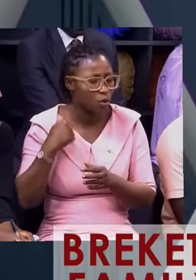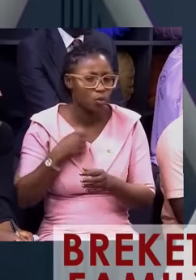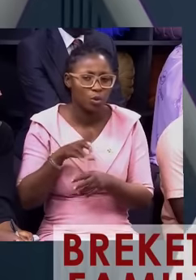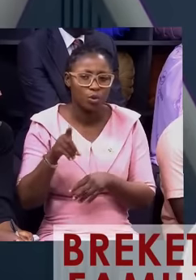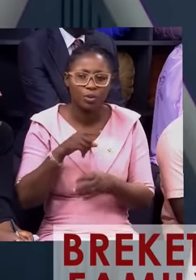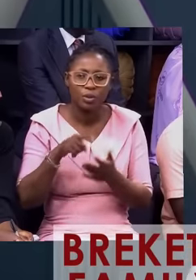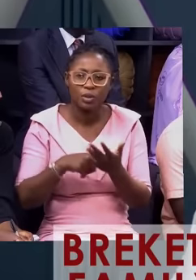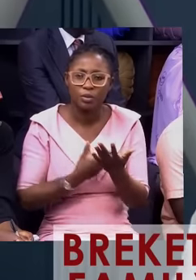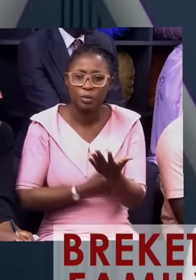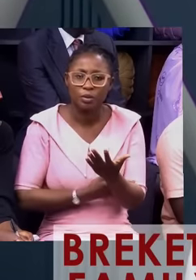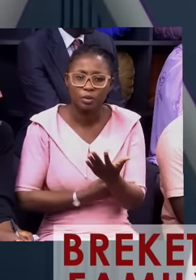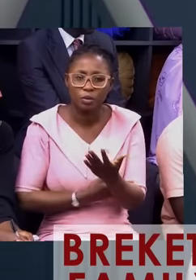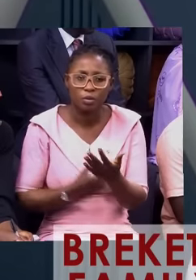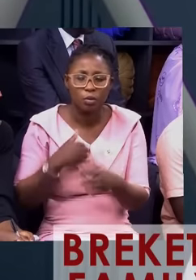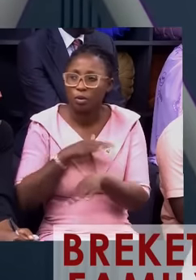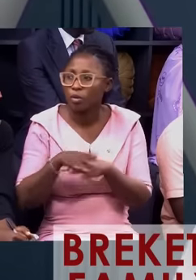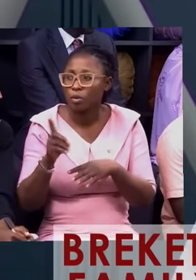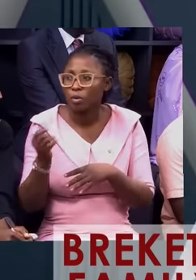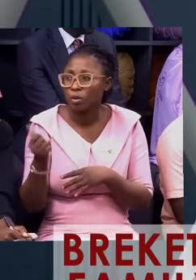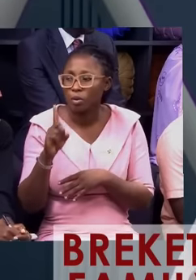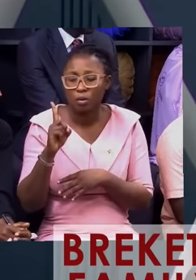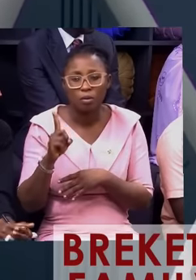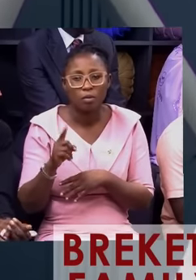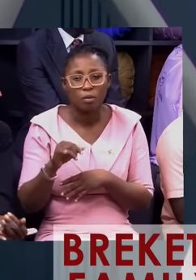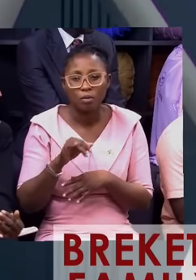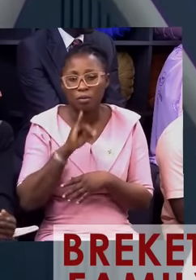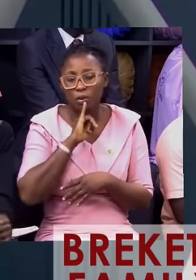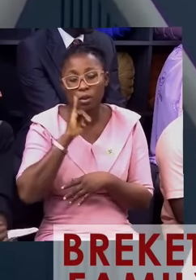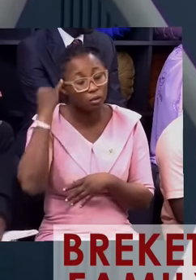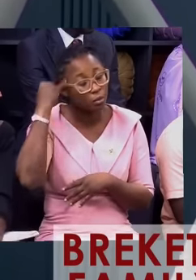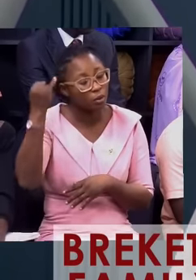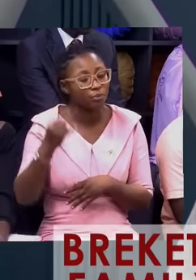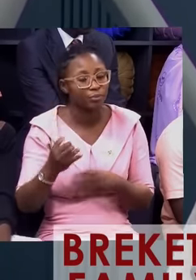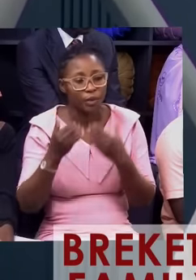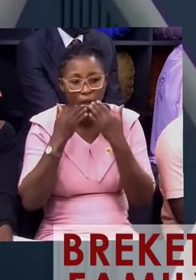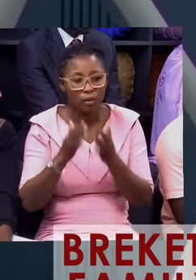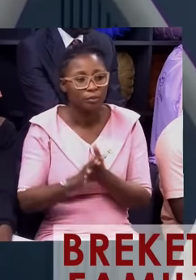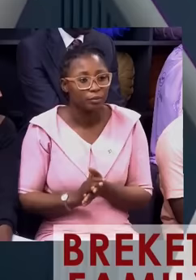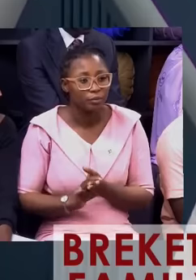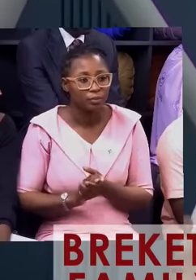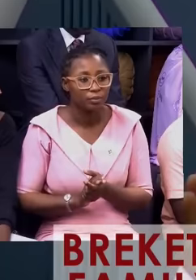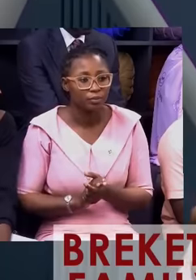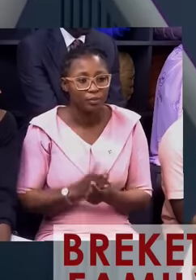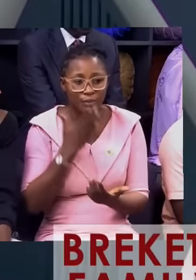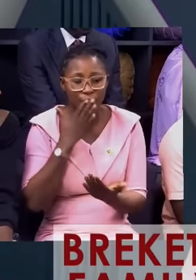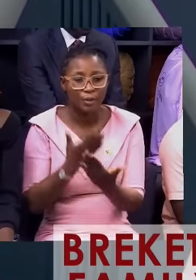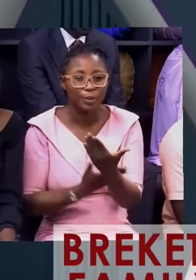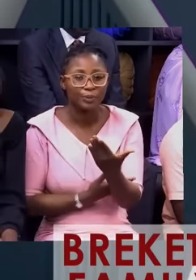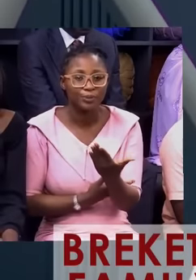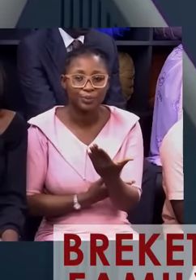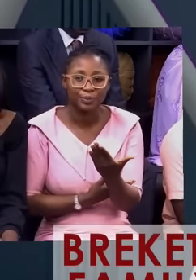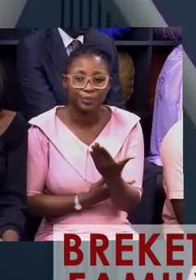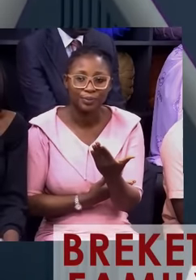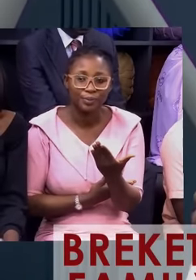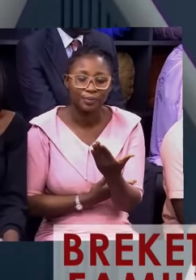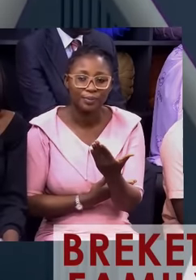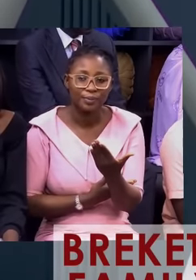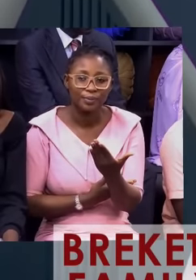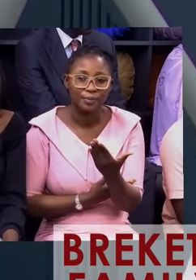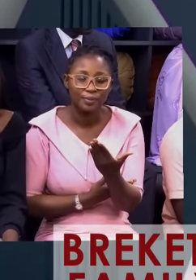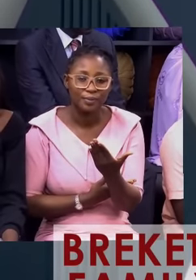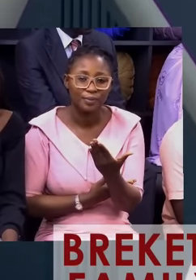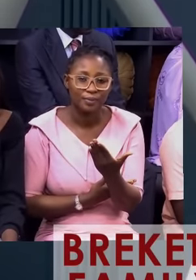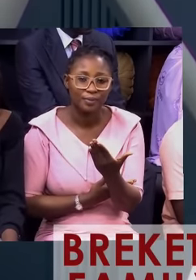anyone we do anyone no sir imagination hello good morning